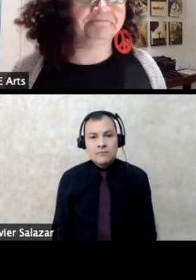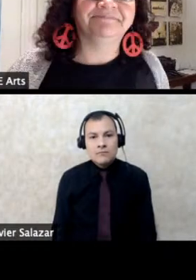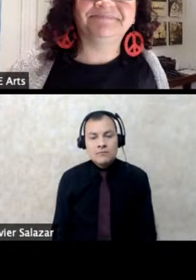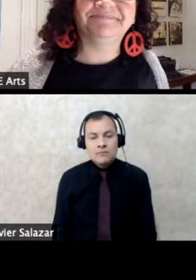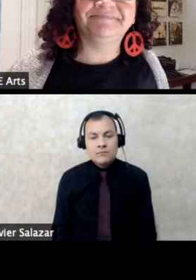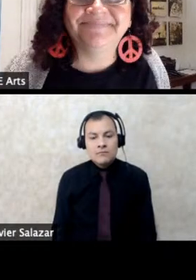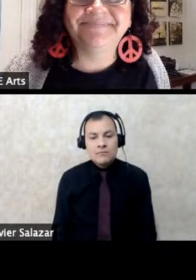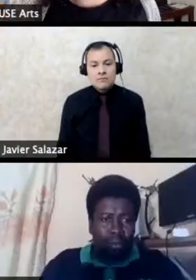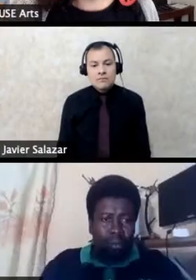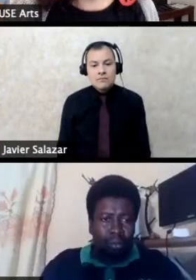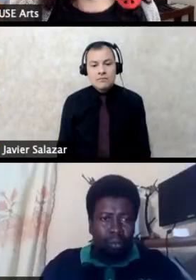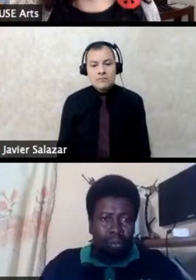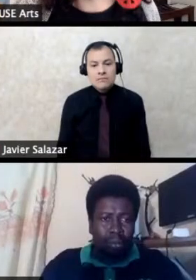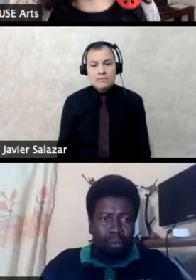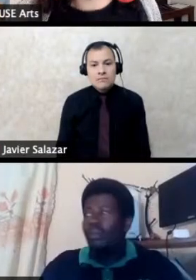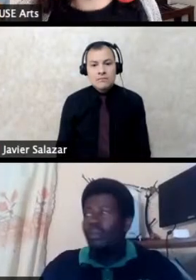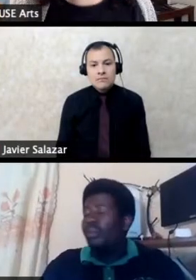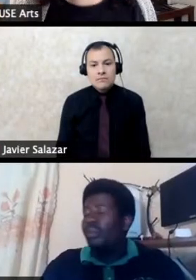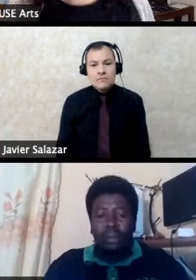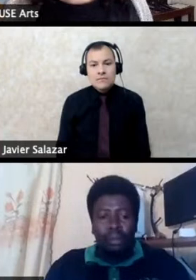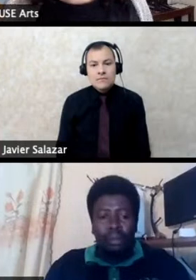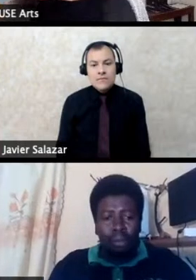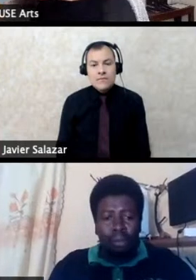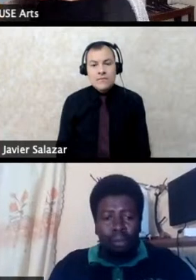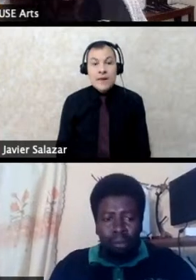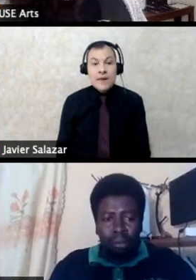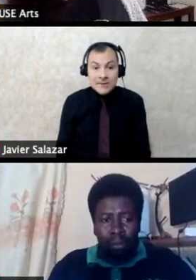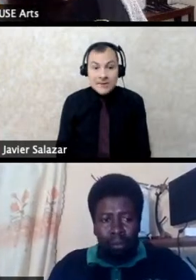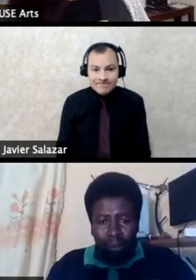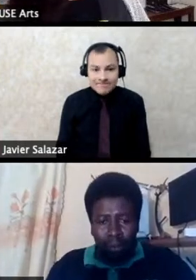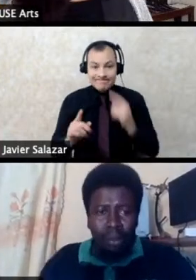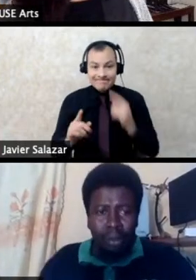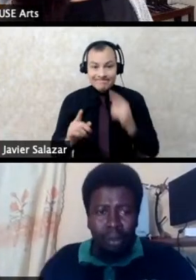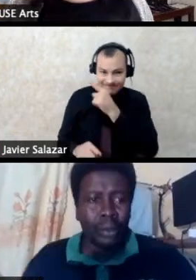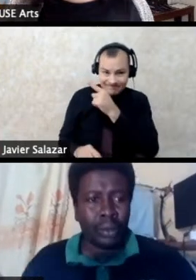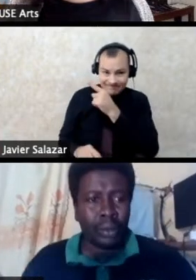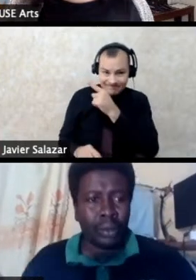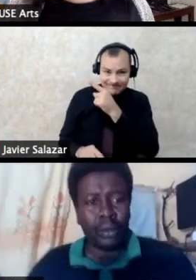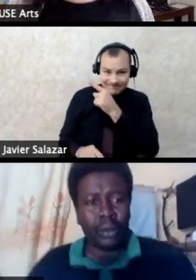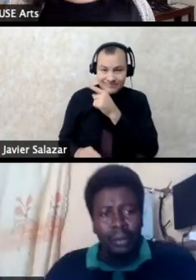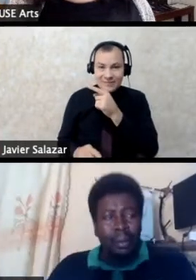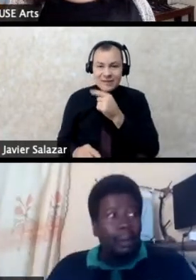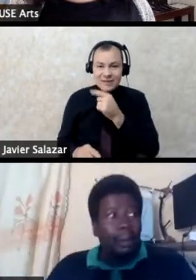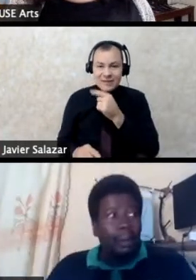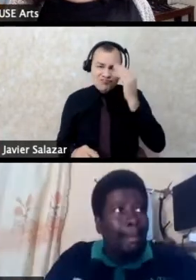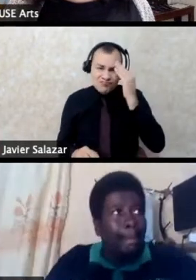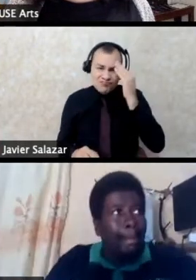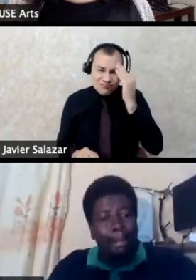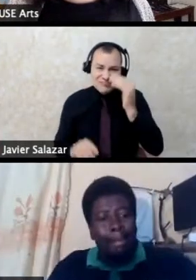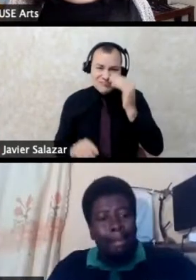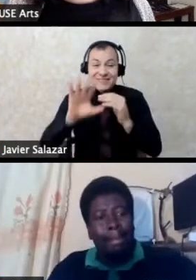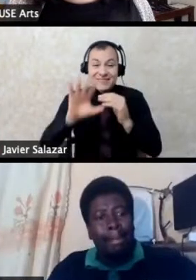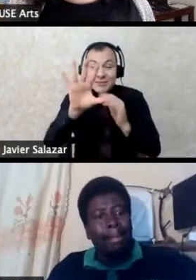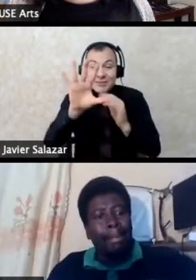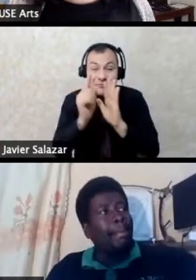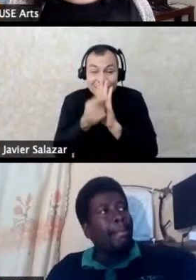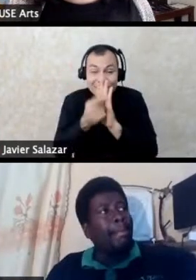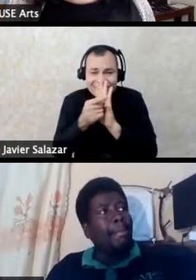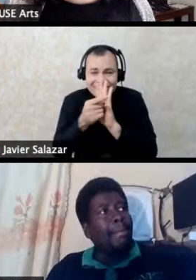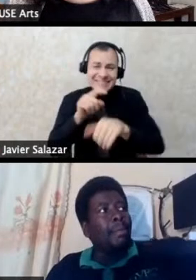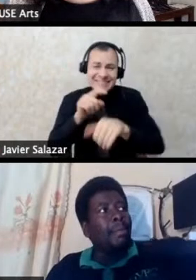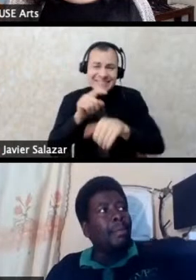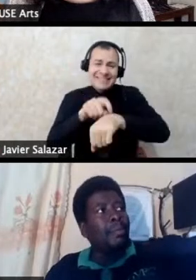Thank you. Bueno, yo sé que es, 5 minutos es un tiempo muy corto para poder hablar como de todas